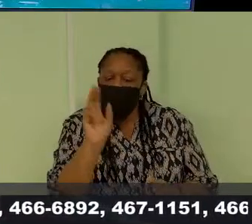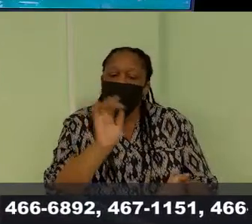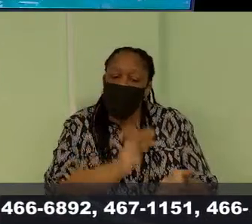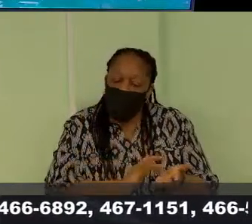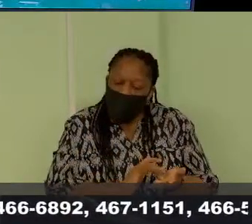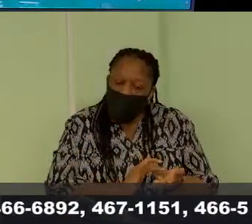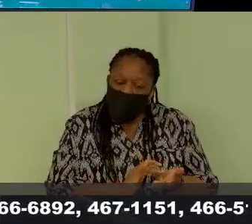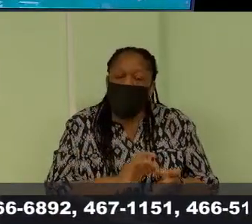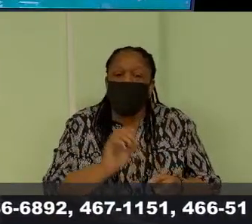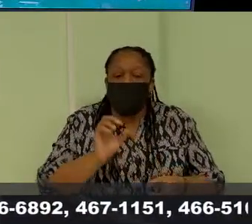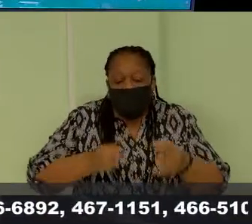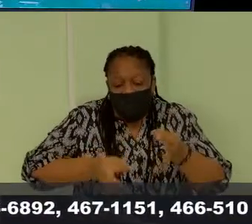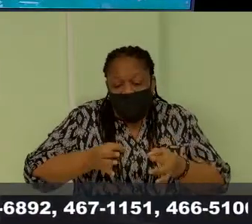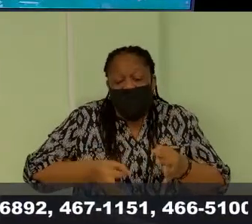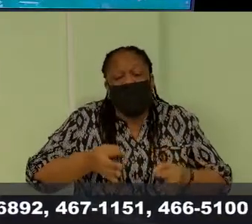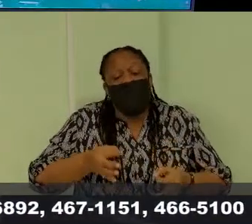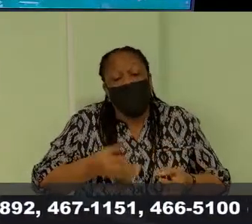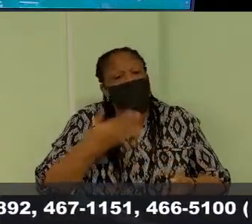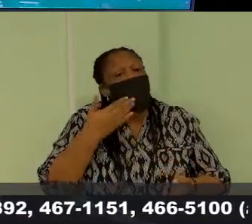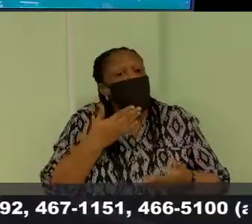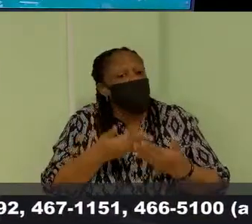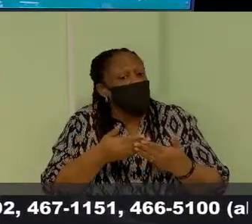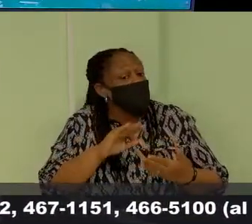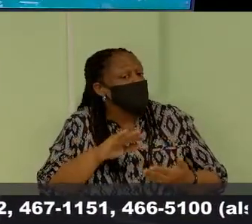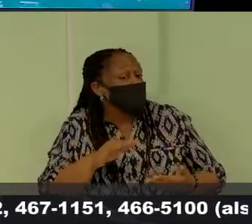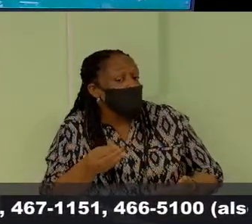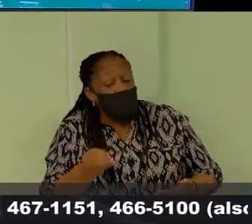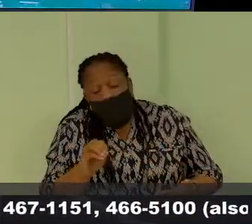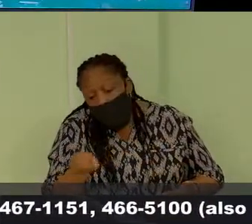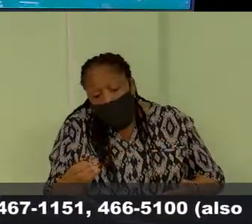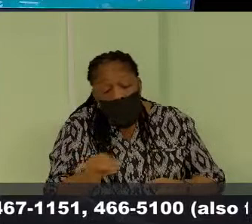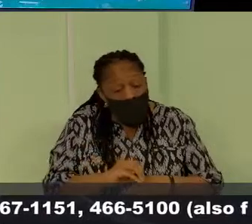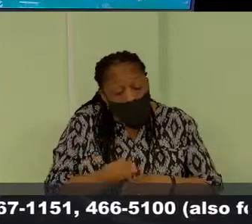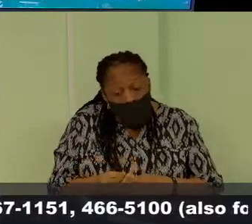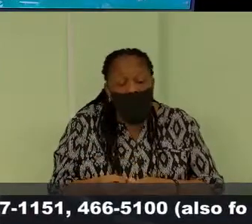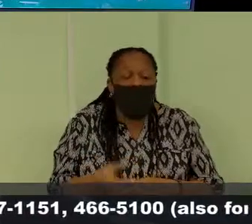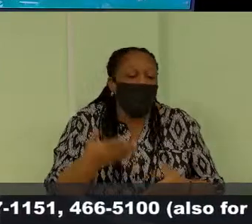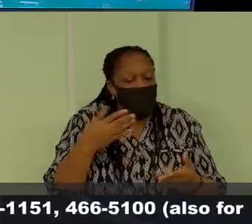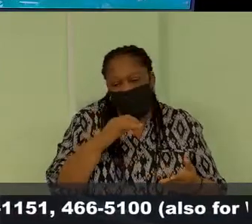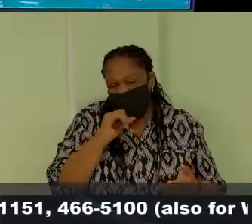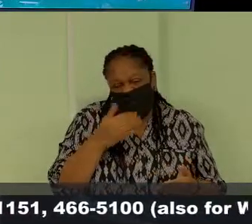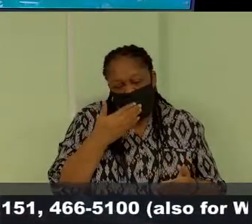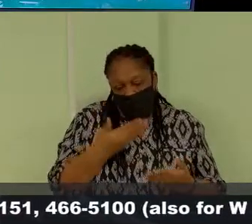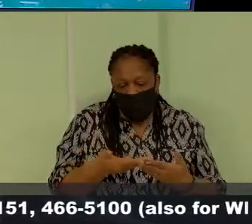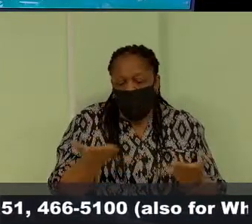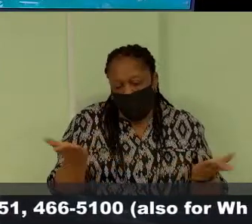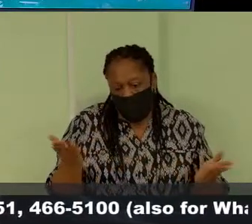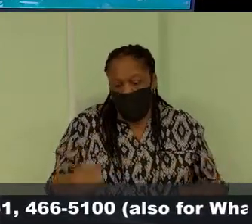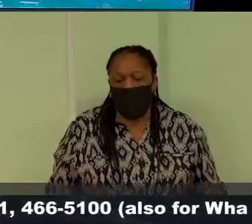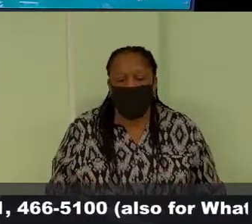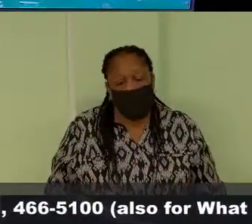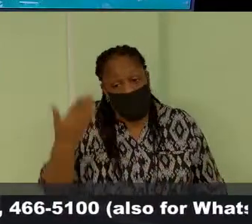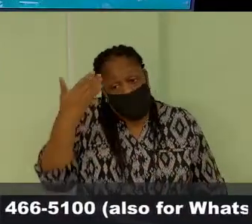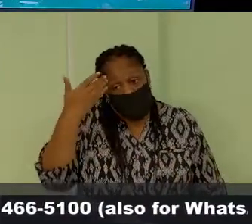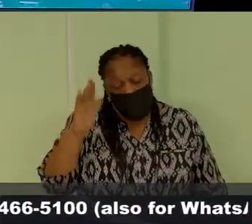at says that we need to note that this data has not been peer-reviewed as yet.